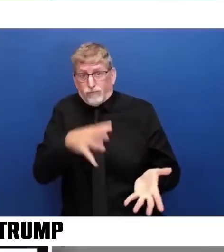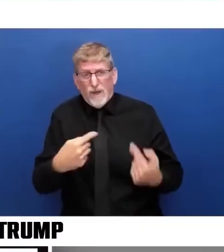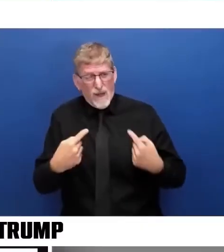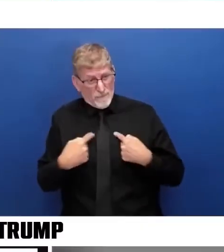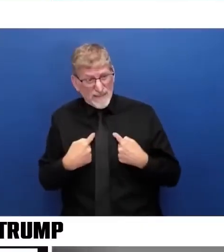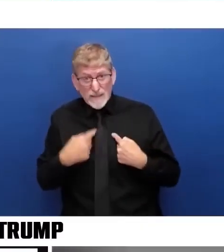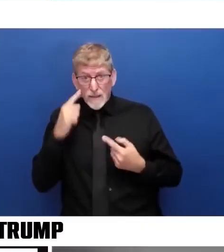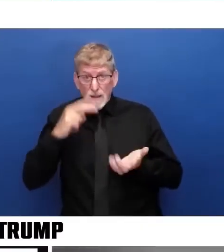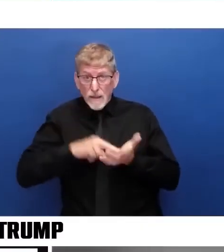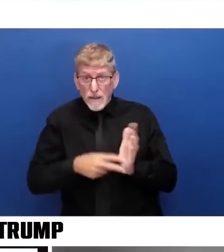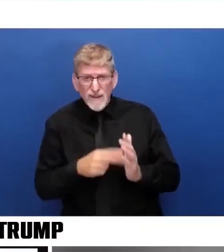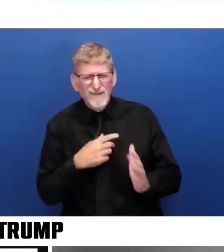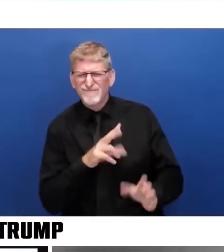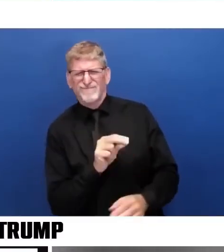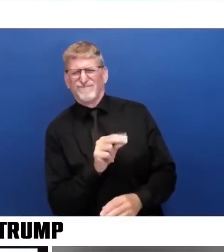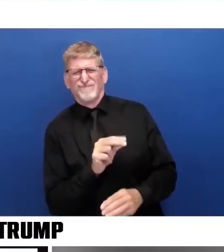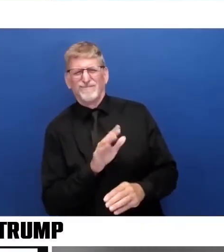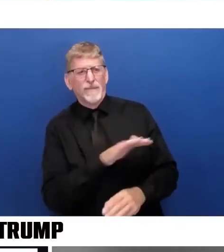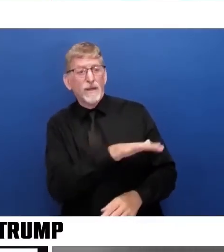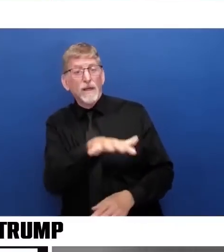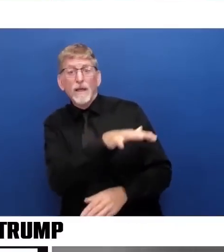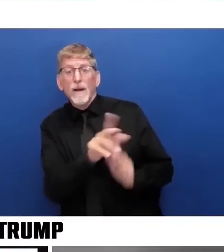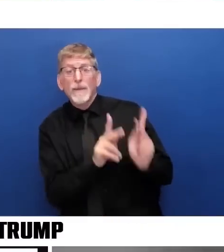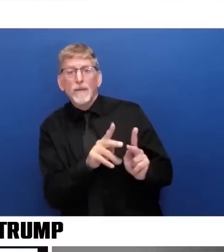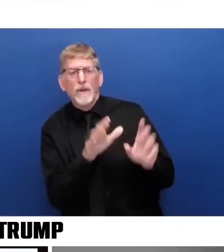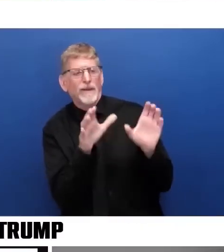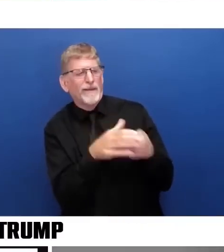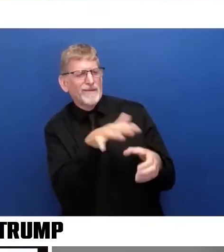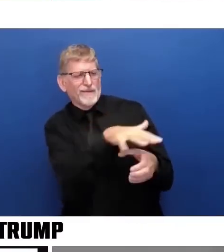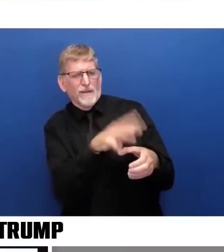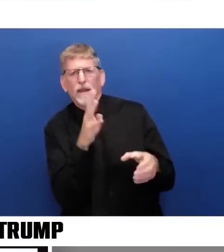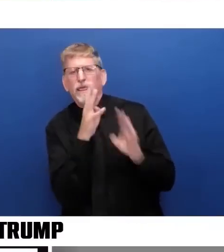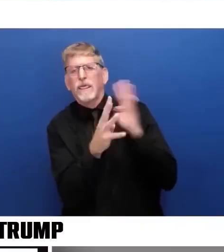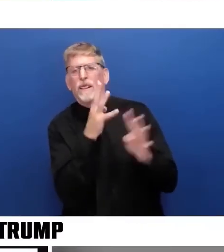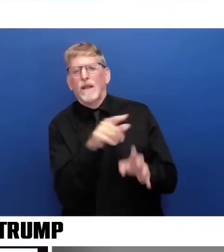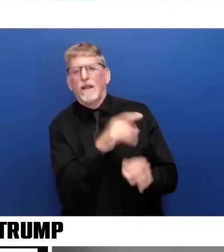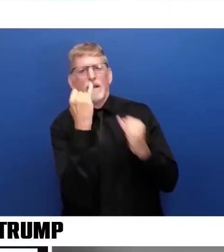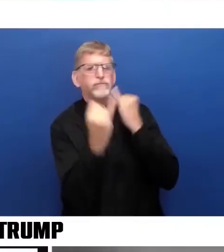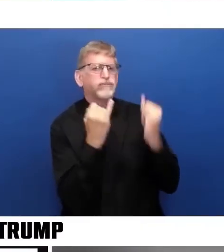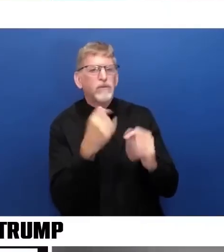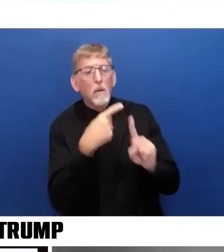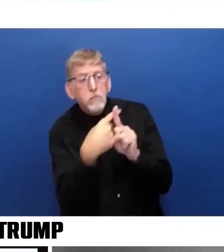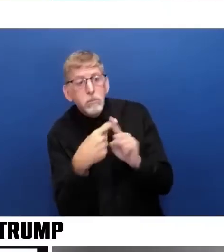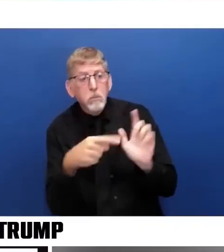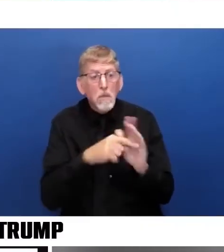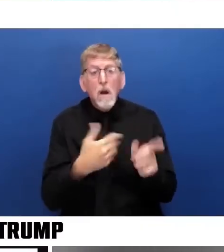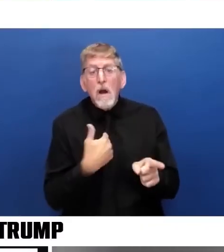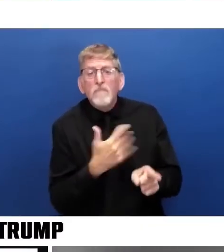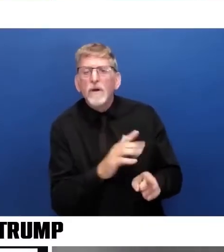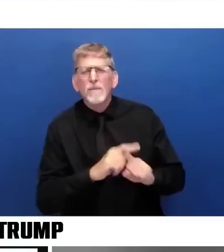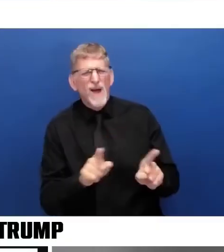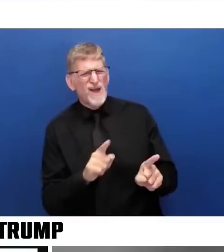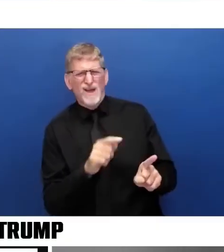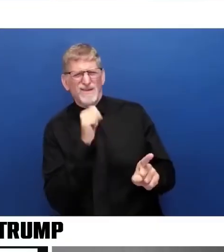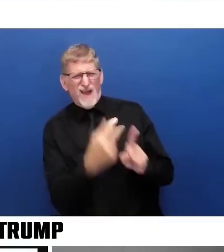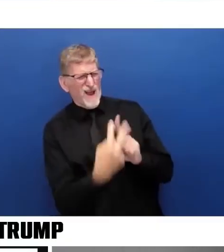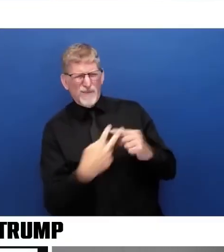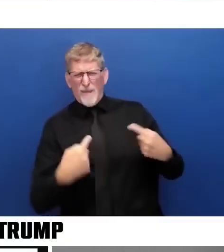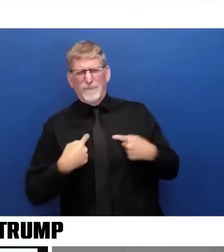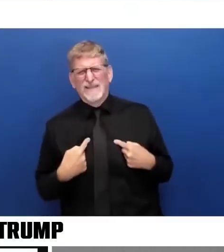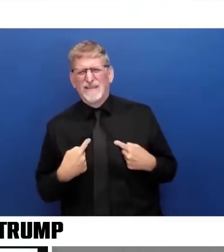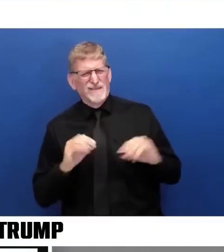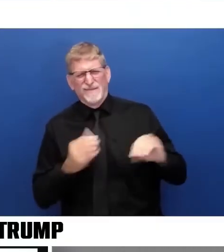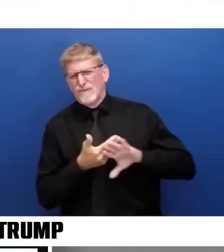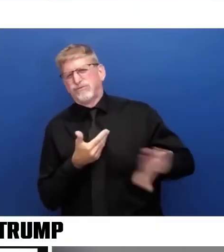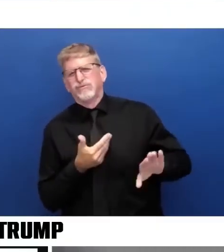group of people that got together. They came up with some ideas, I guess some good, some bad. But it makes no difference. I have nothing to do. Everybody knows I'm an open